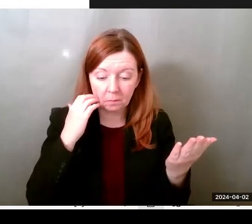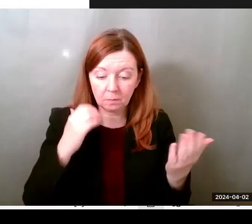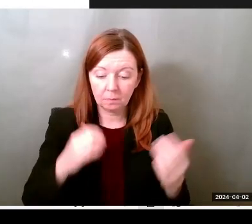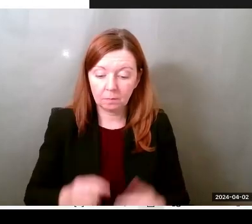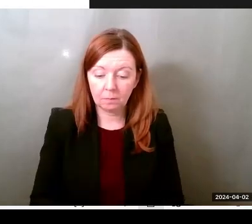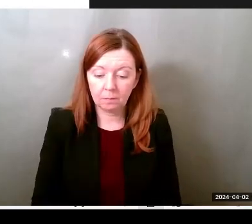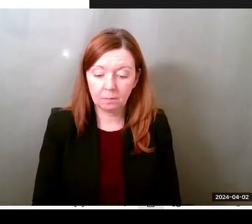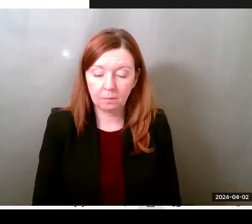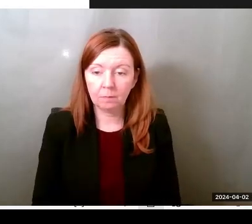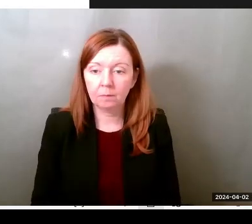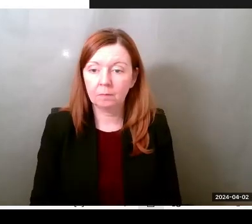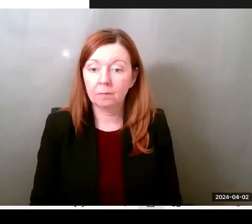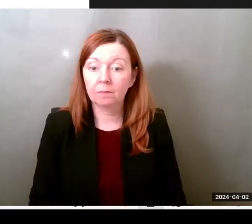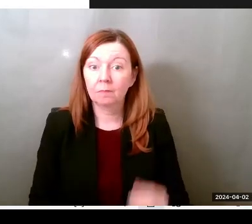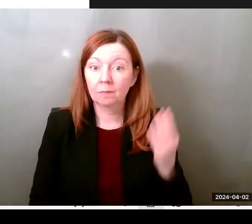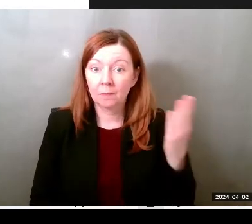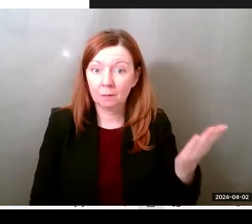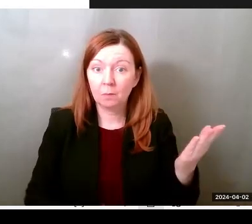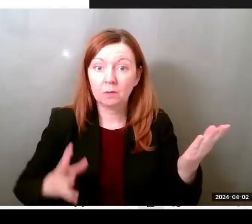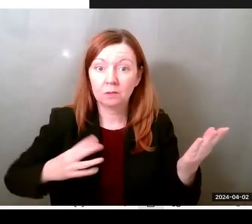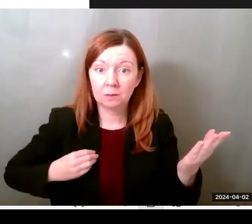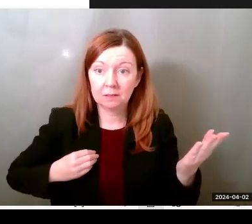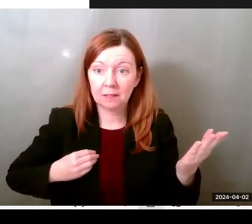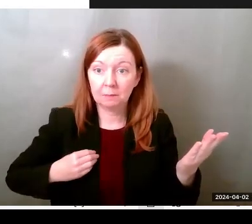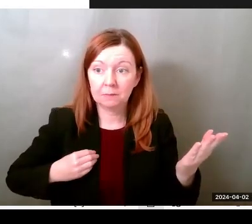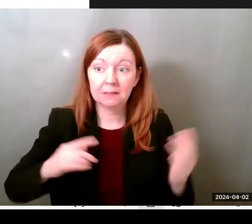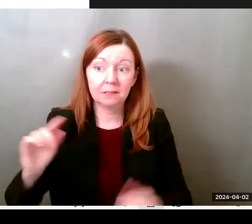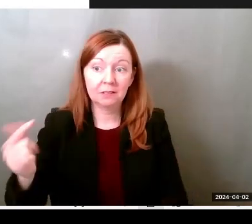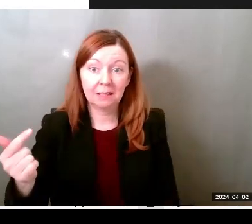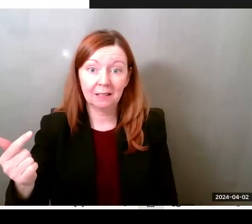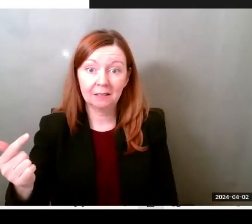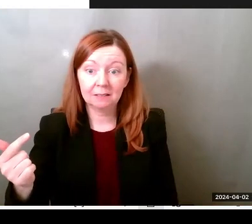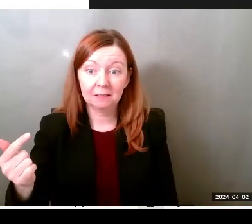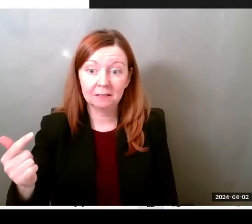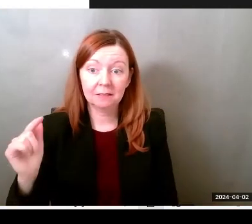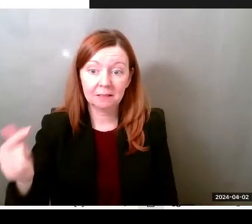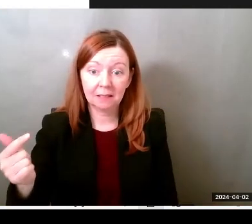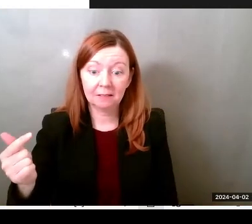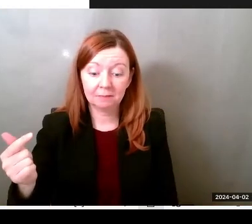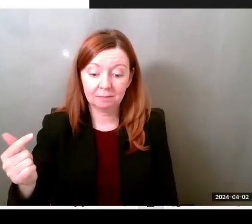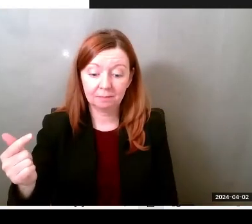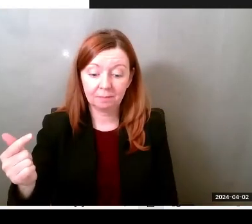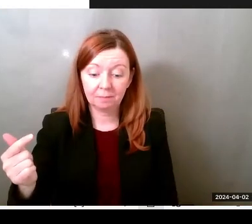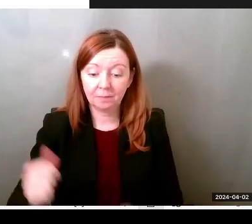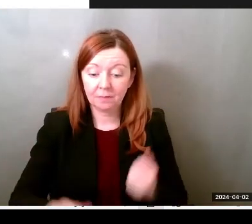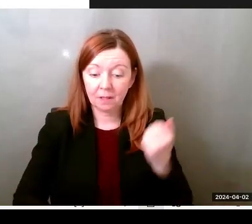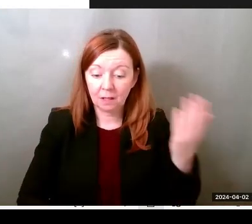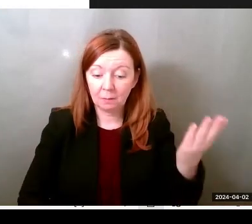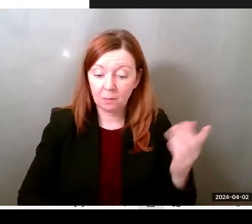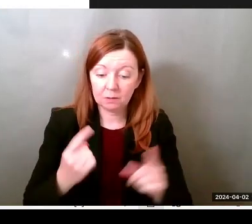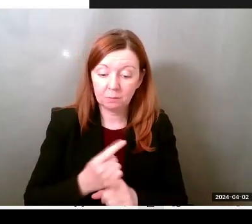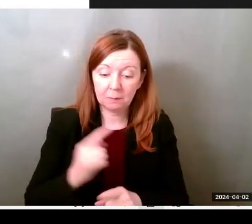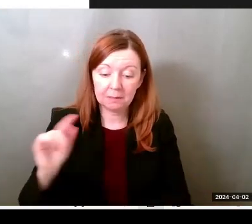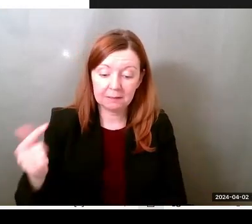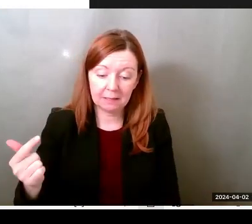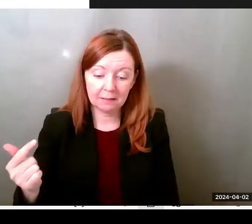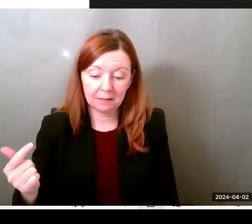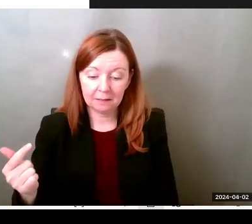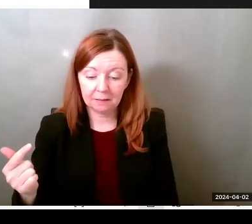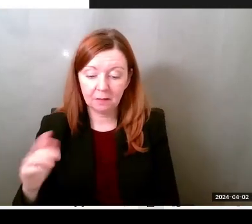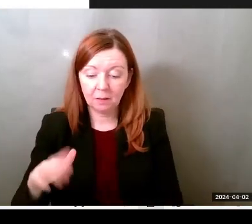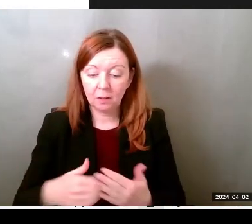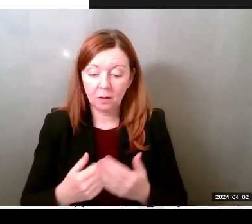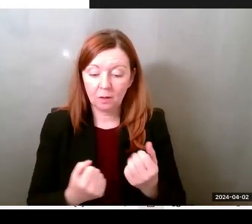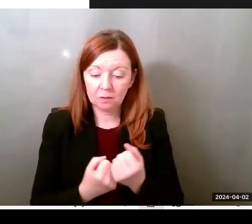Motion. There's a motion to accept. Is there a second? Second. A motion and properly seconded. All